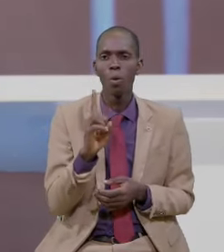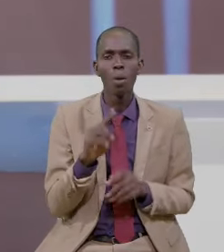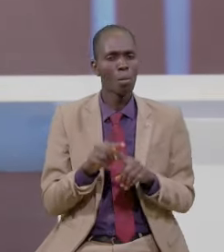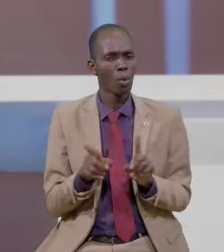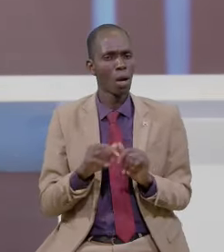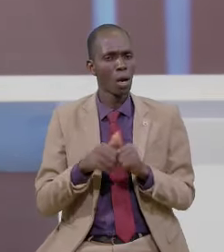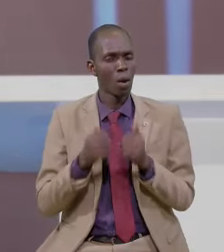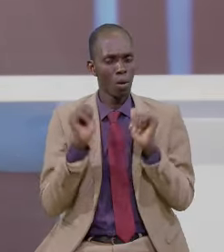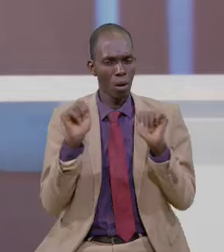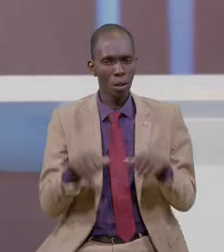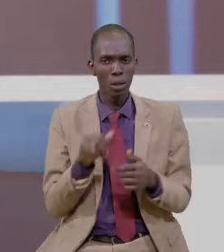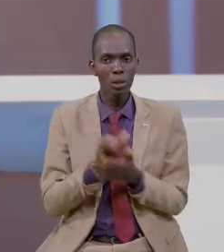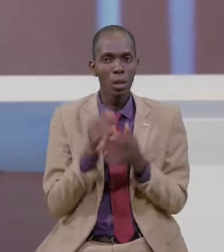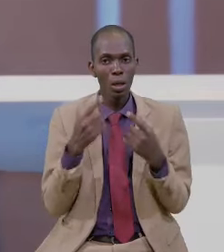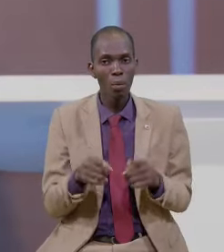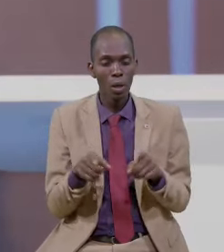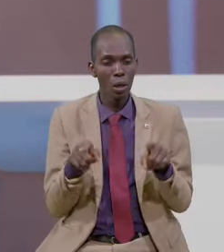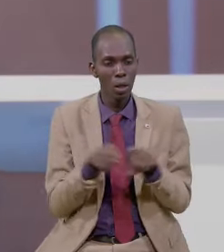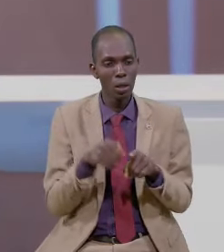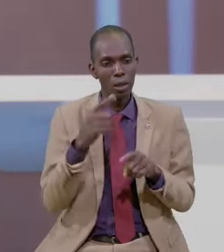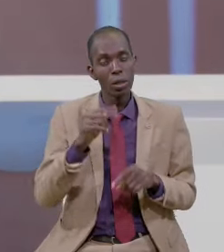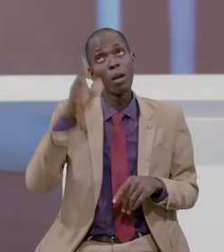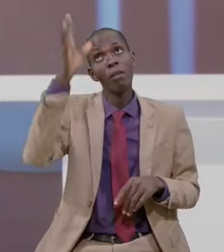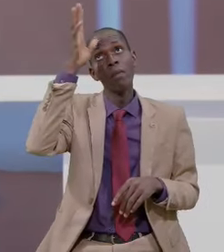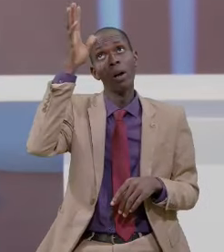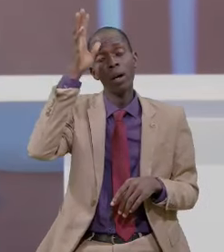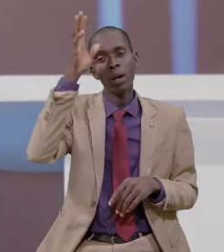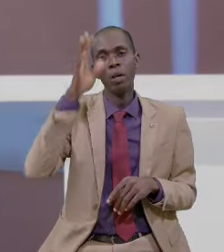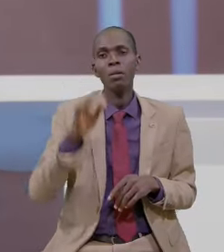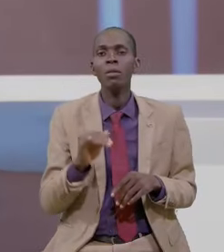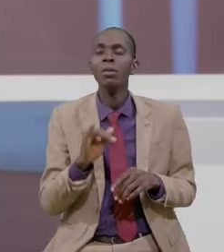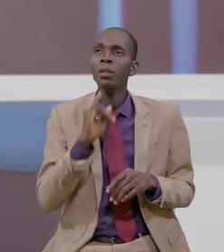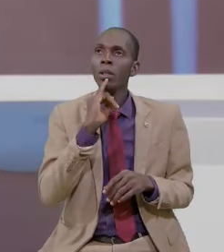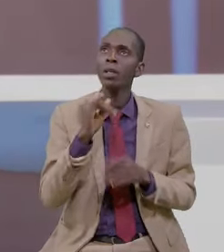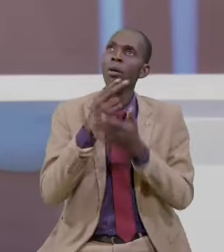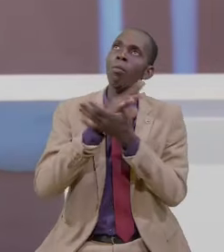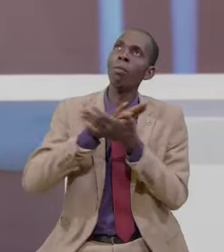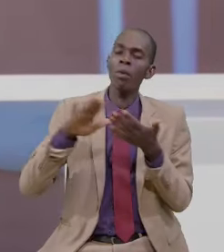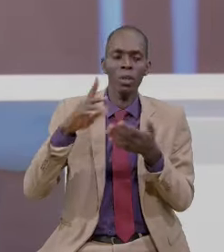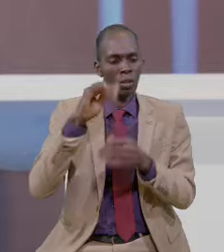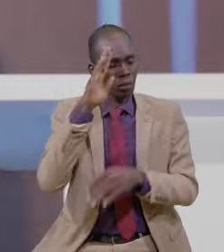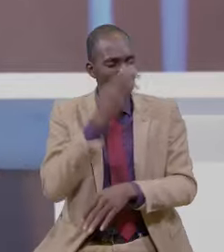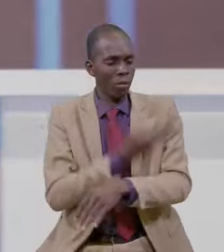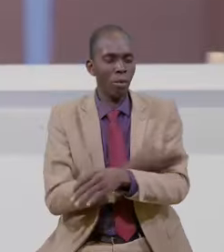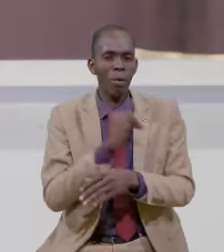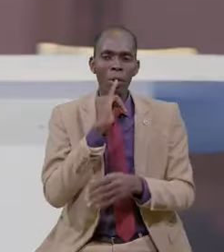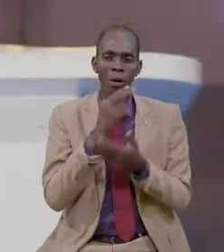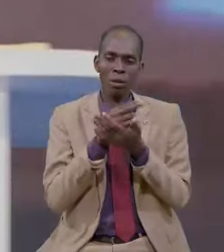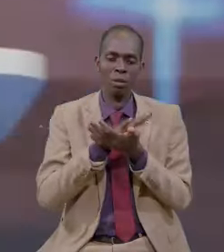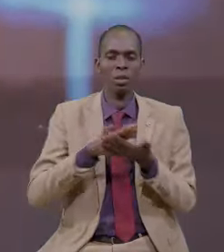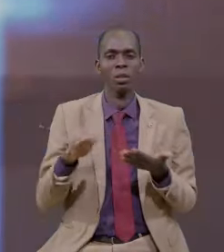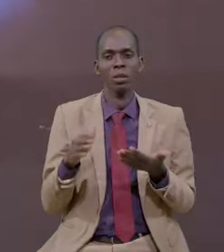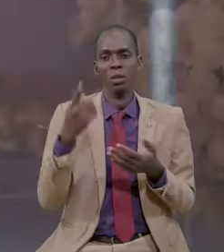happen? Like the Father and the Son. The Father is holy. The Son is holy. The